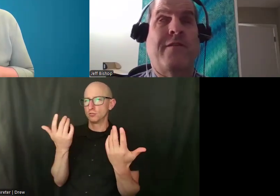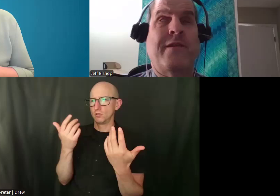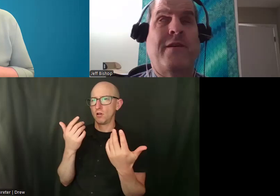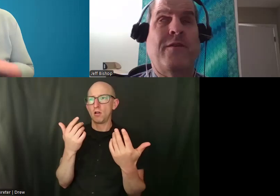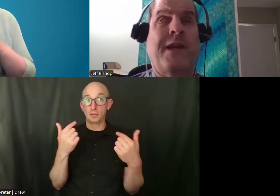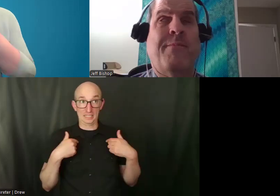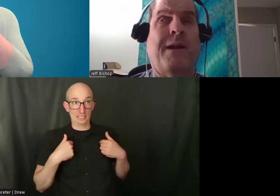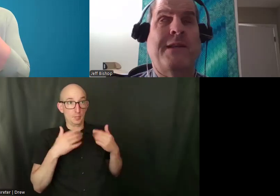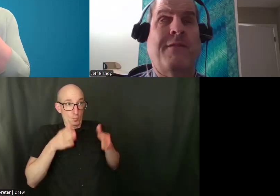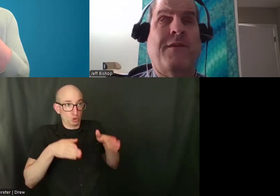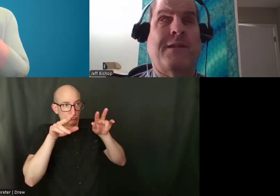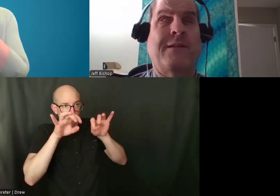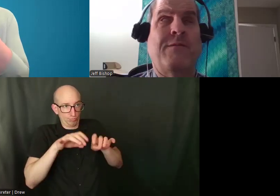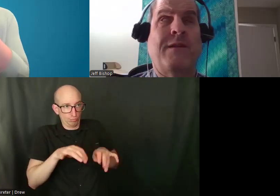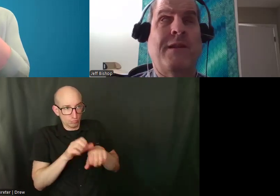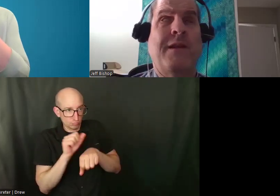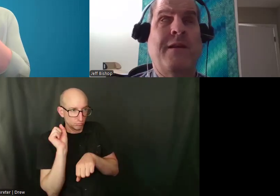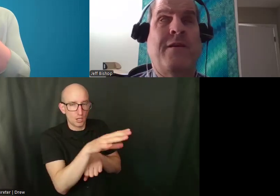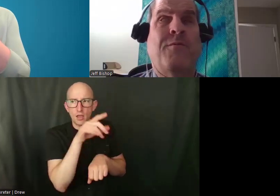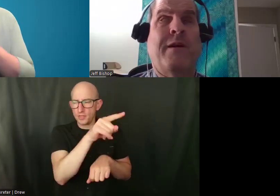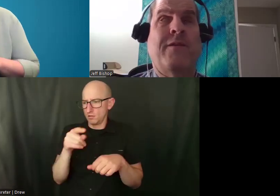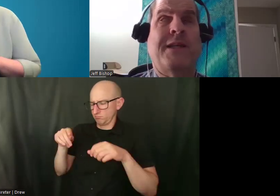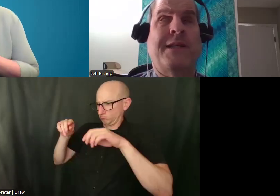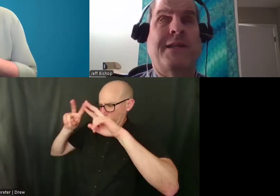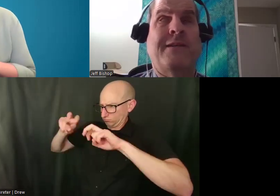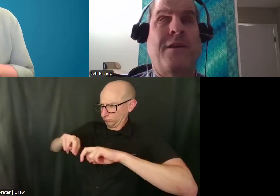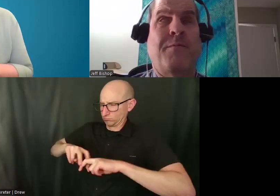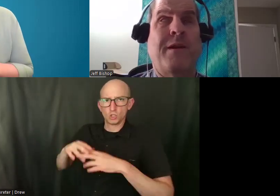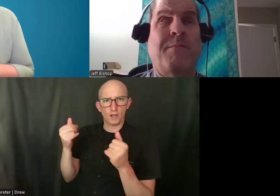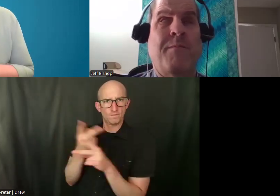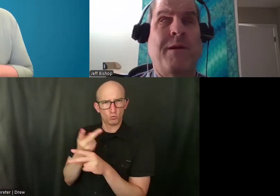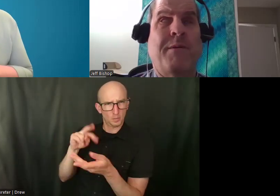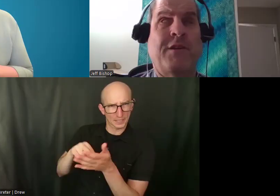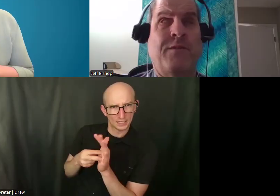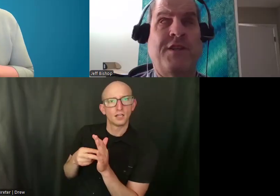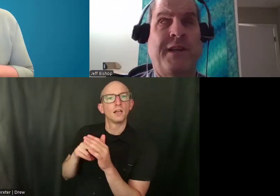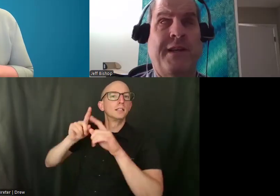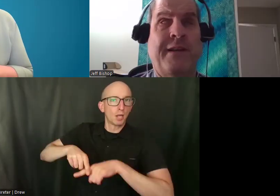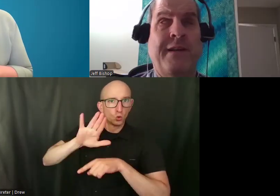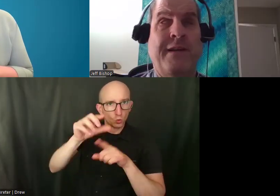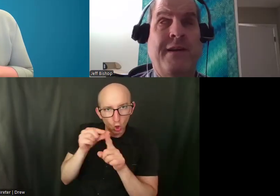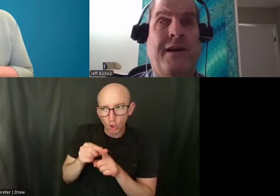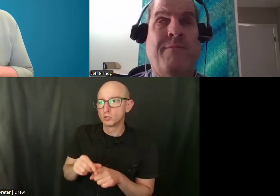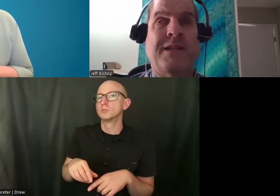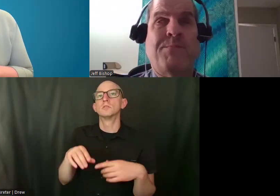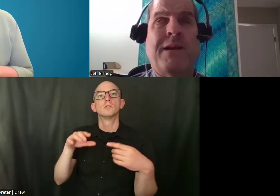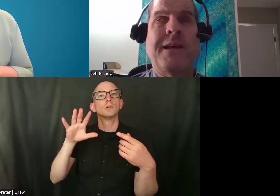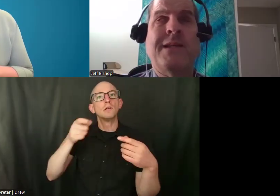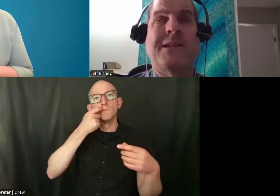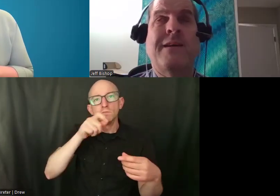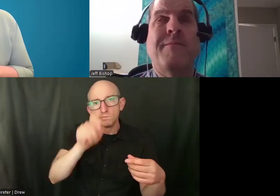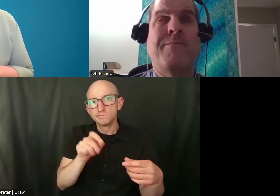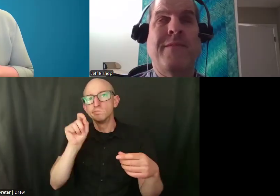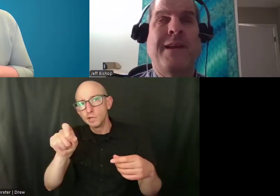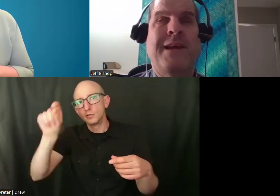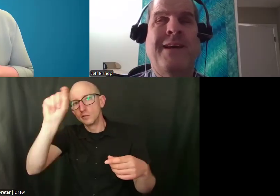that you're capitalizing the first word of a sentence, that you're putting appropriate punctuation in. Spelling